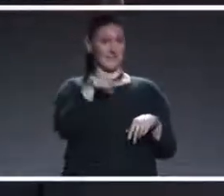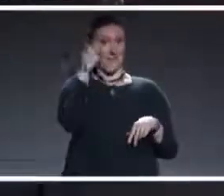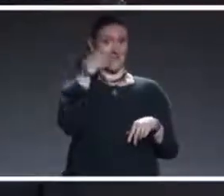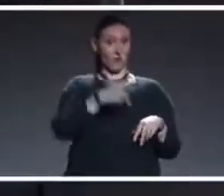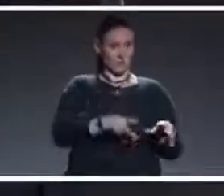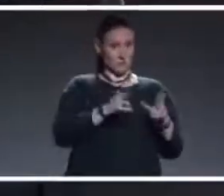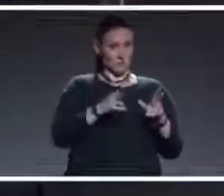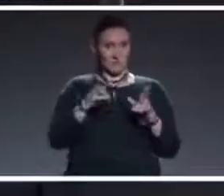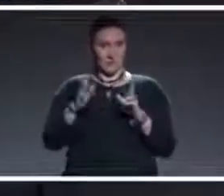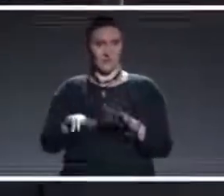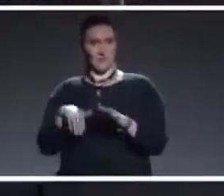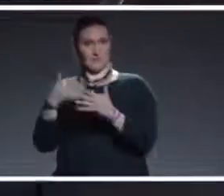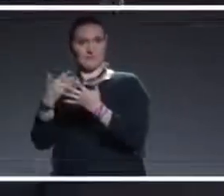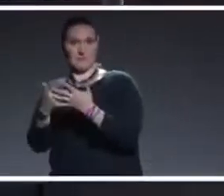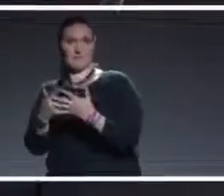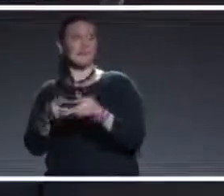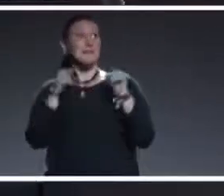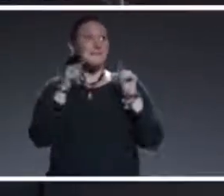it's transformation.